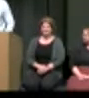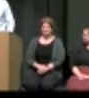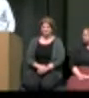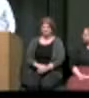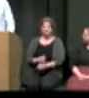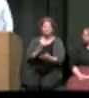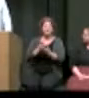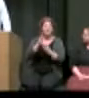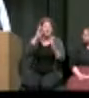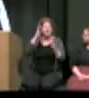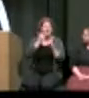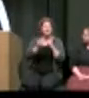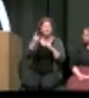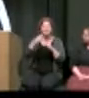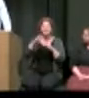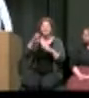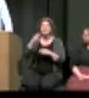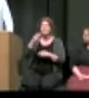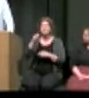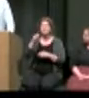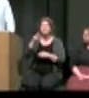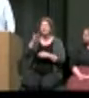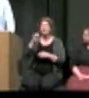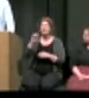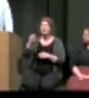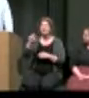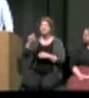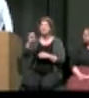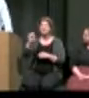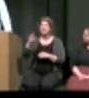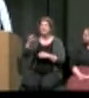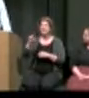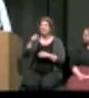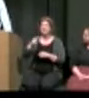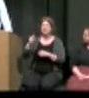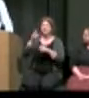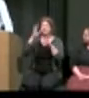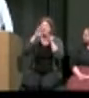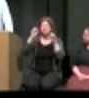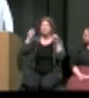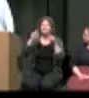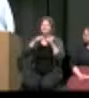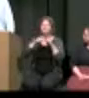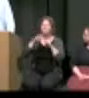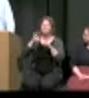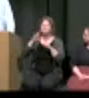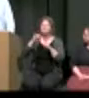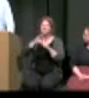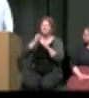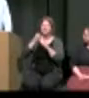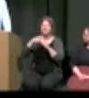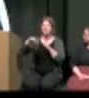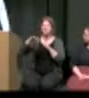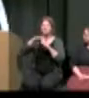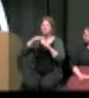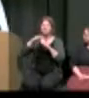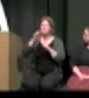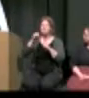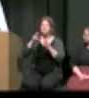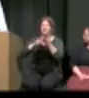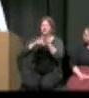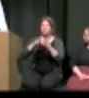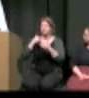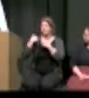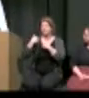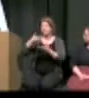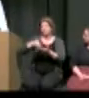All right. Hello, everyone. My name is Charlie Stein. I am the superintendent for Sevenson Environmental, the contractor doing the